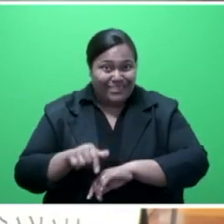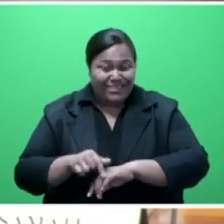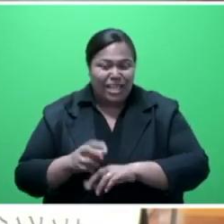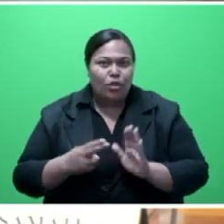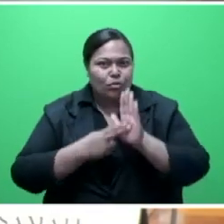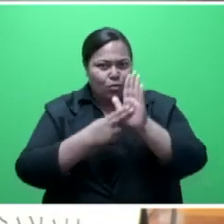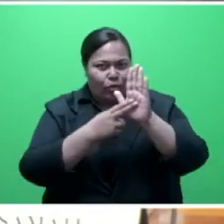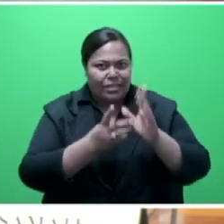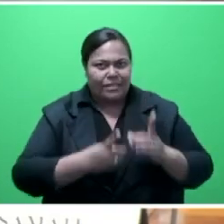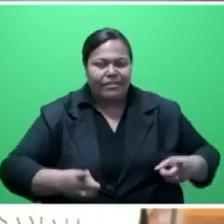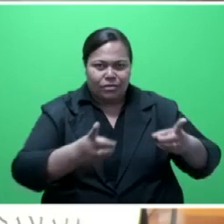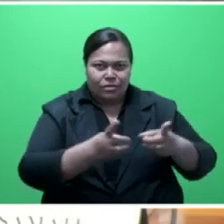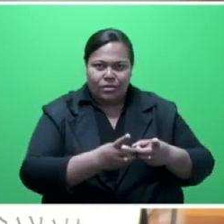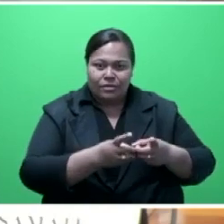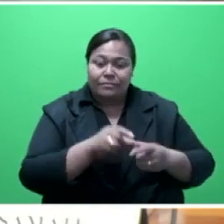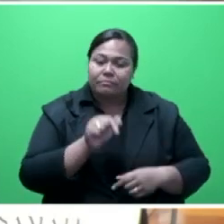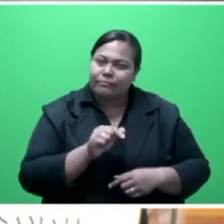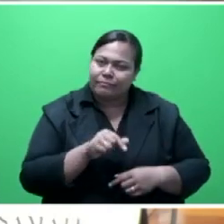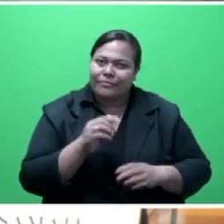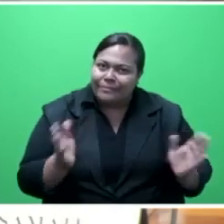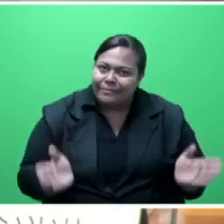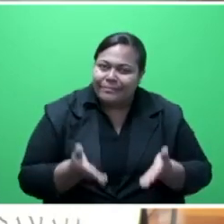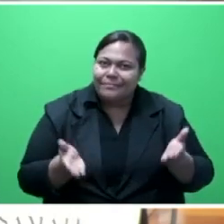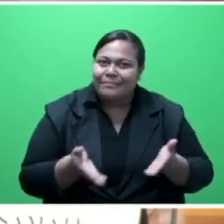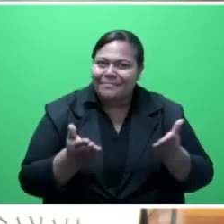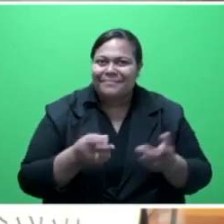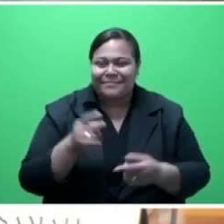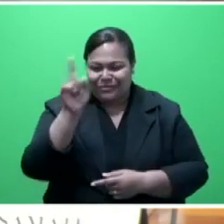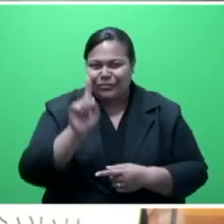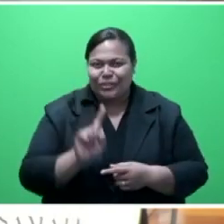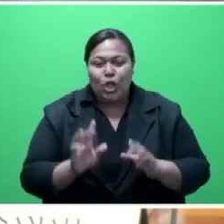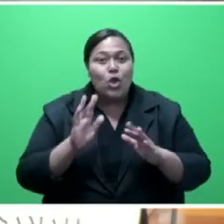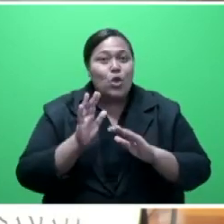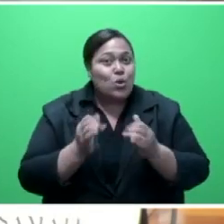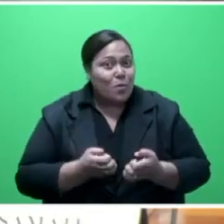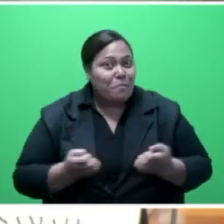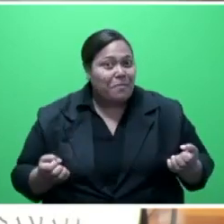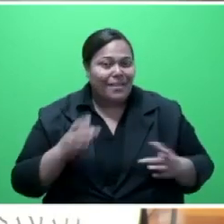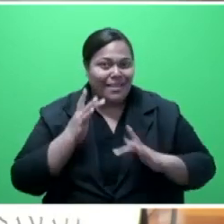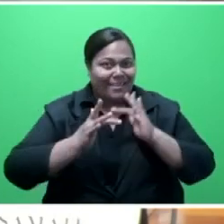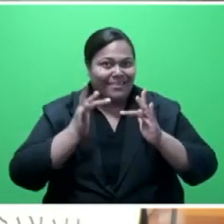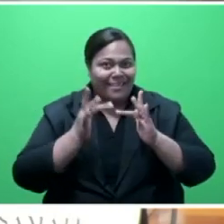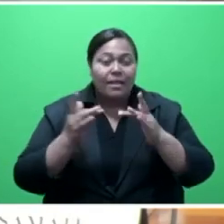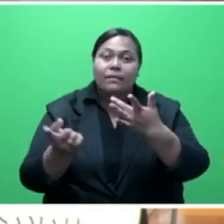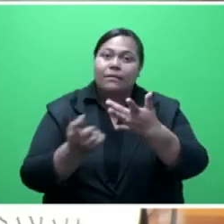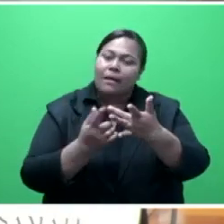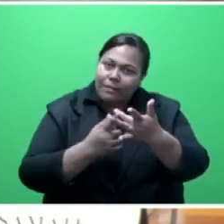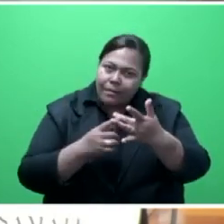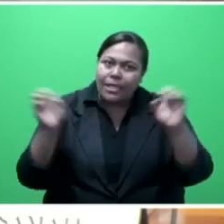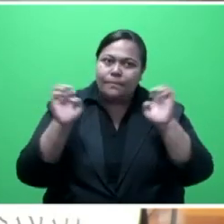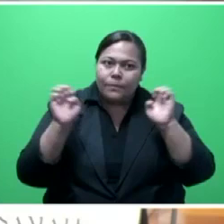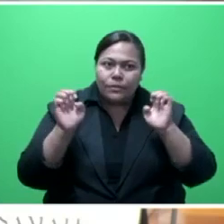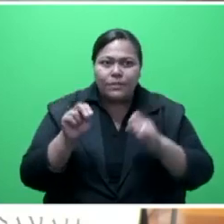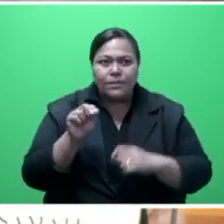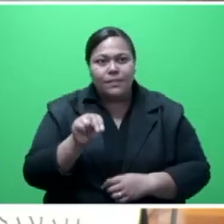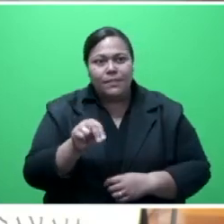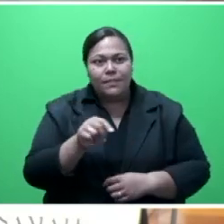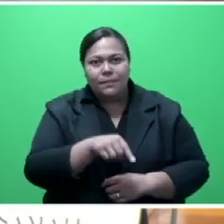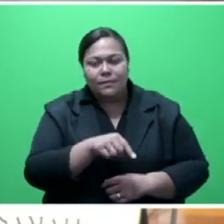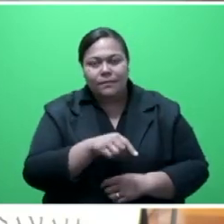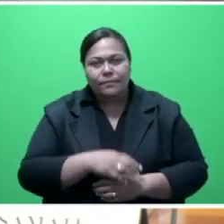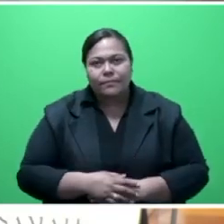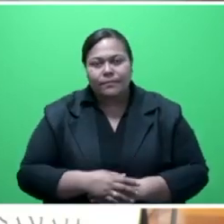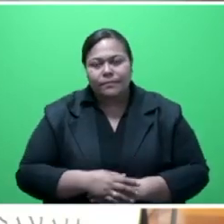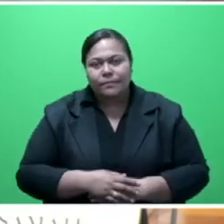These upgrades will bring reliable access to power, equipment and internet, as well as other emergency portable satellite-based